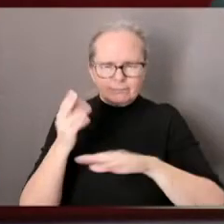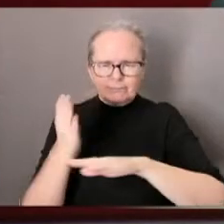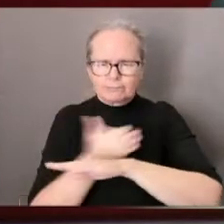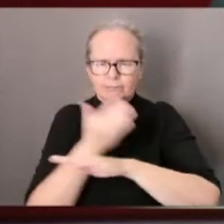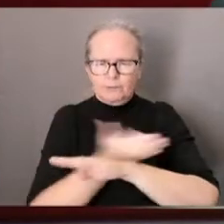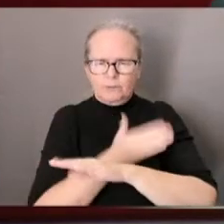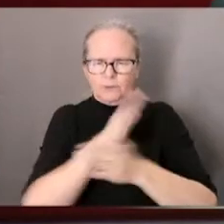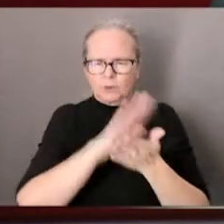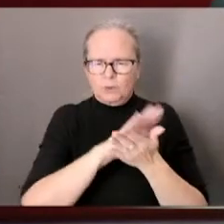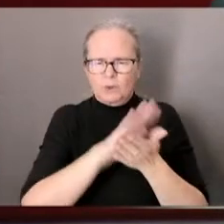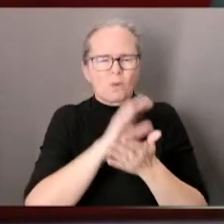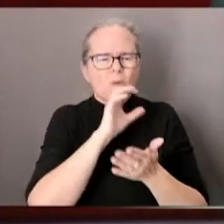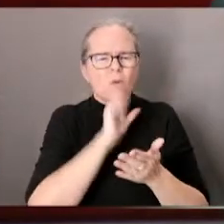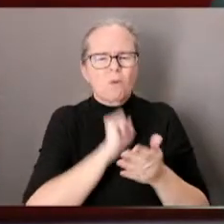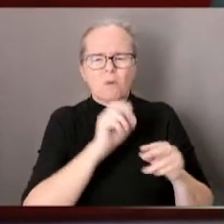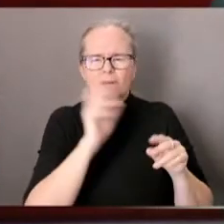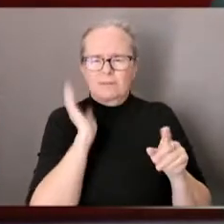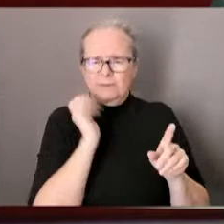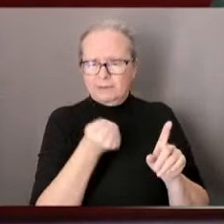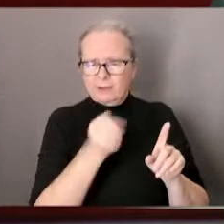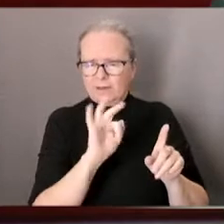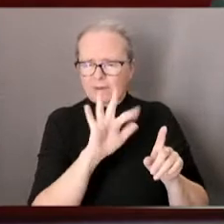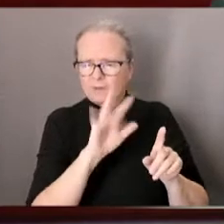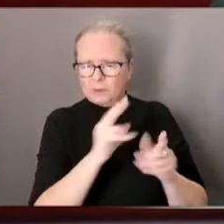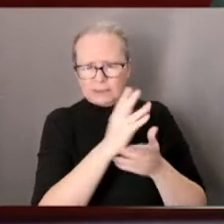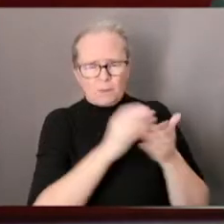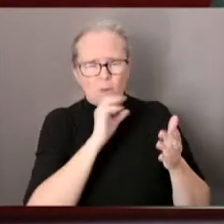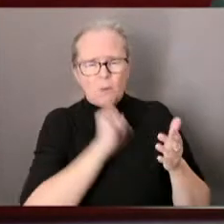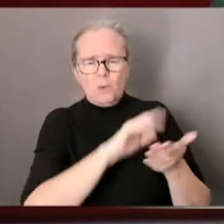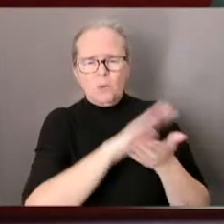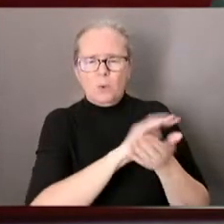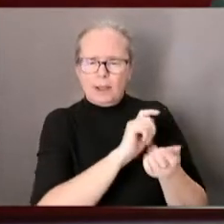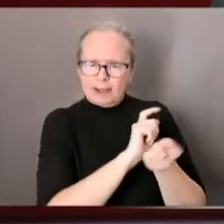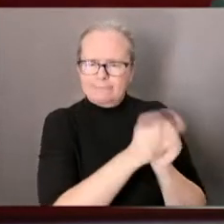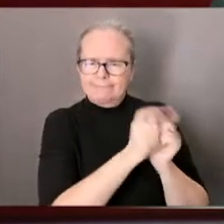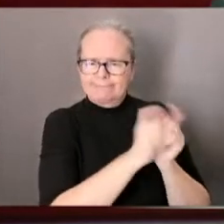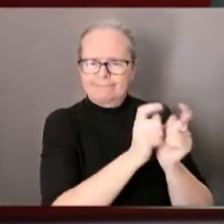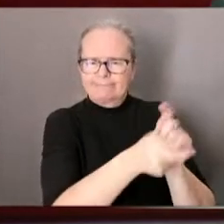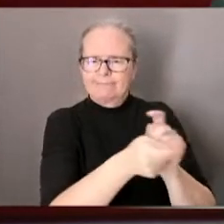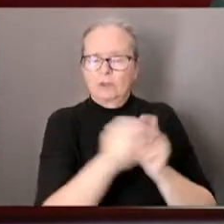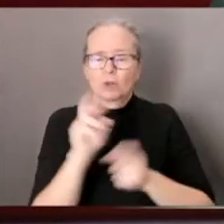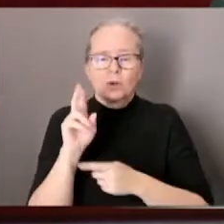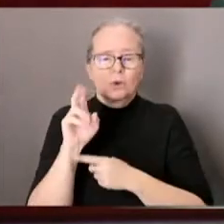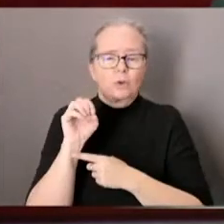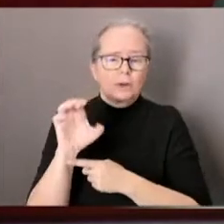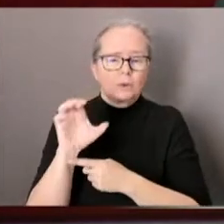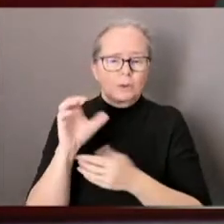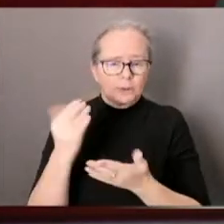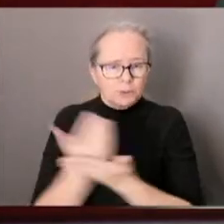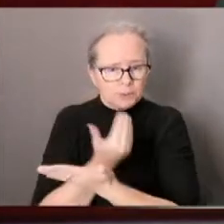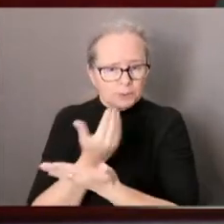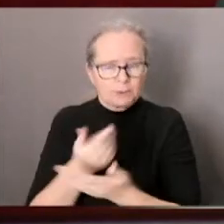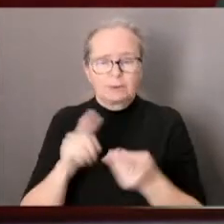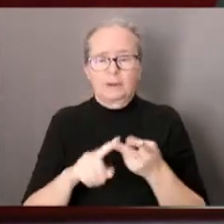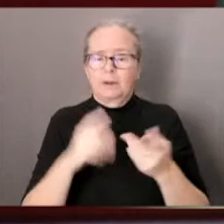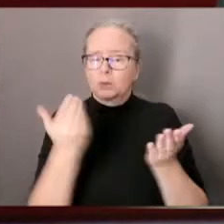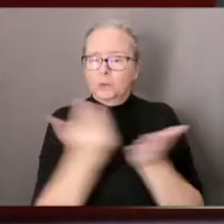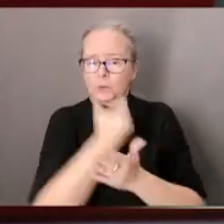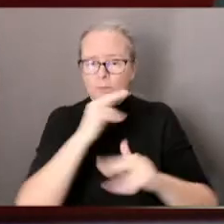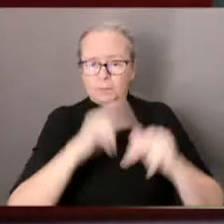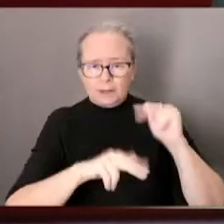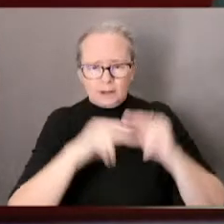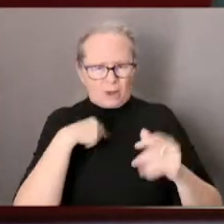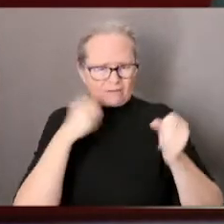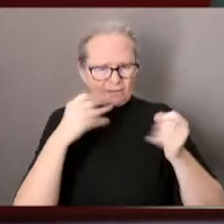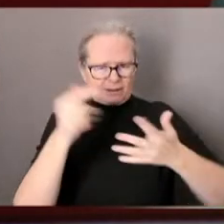grass Park Testament Recreation fixed the roof and Spring Bank Recreation upgraded their facility Bears Paw Lions Club and has their facility and a new Emergency Services